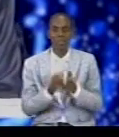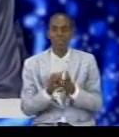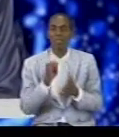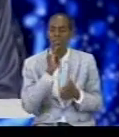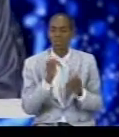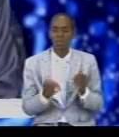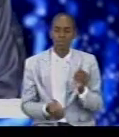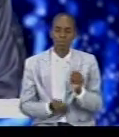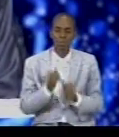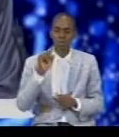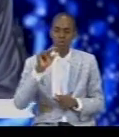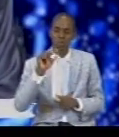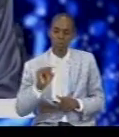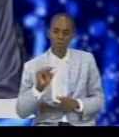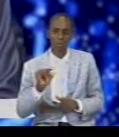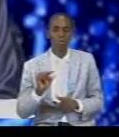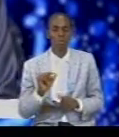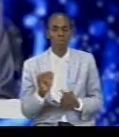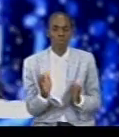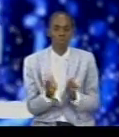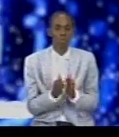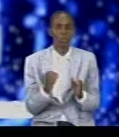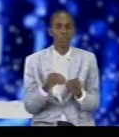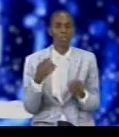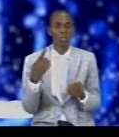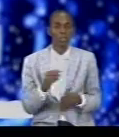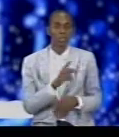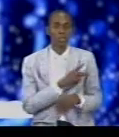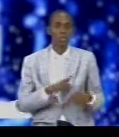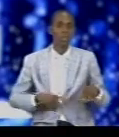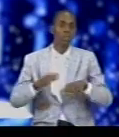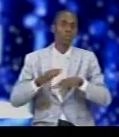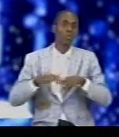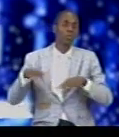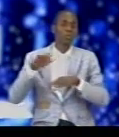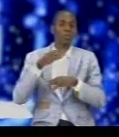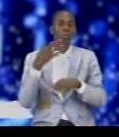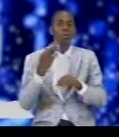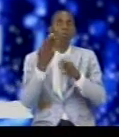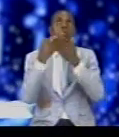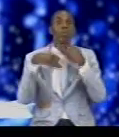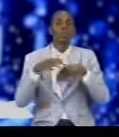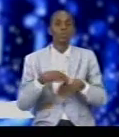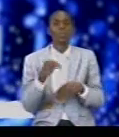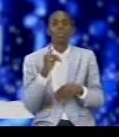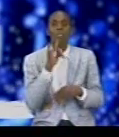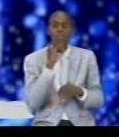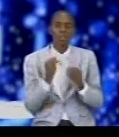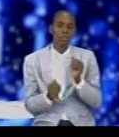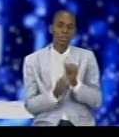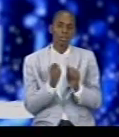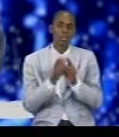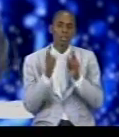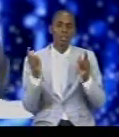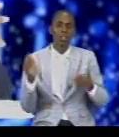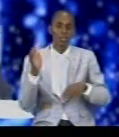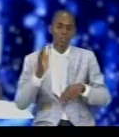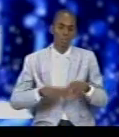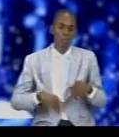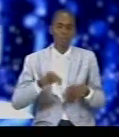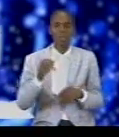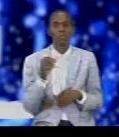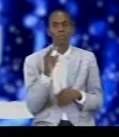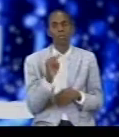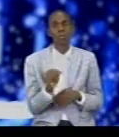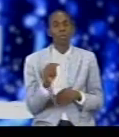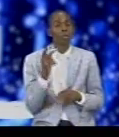of heaven is greater than he. He's talking of believers who have been born into the kingdom of God, those who have repented and